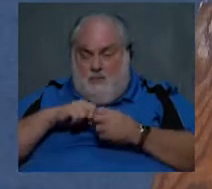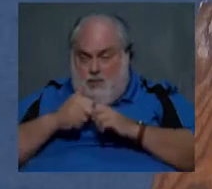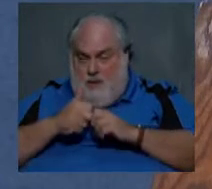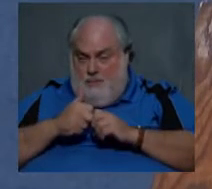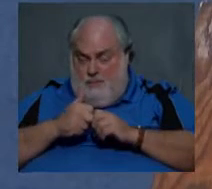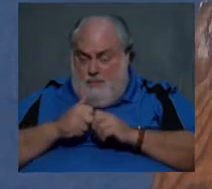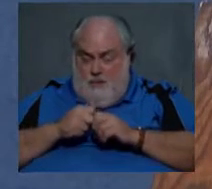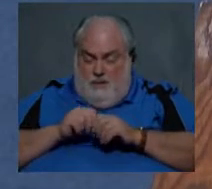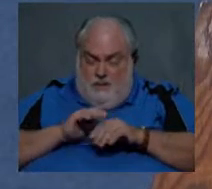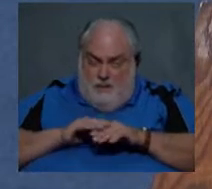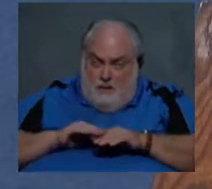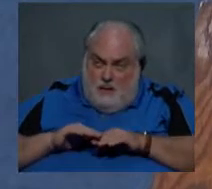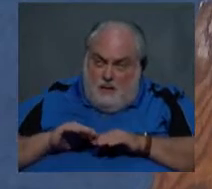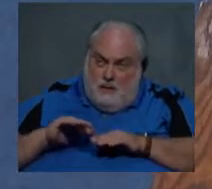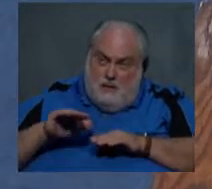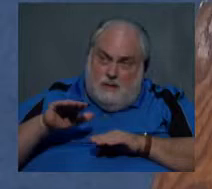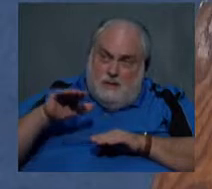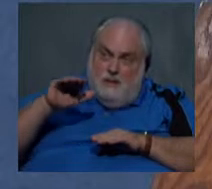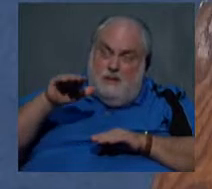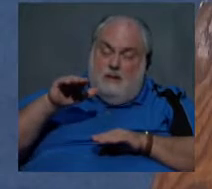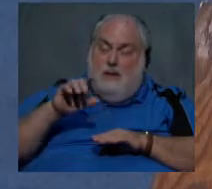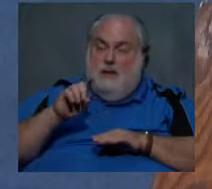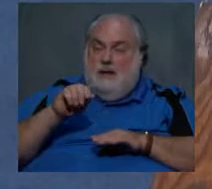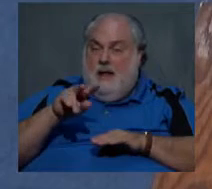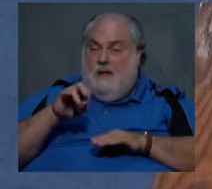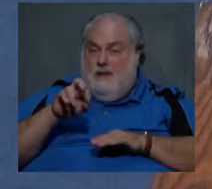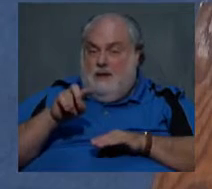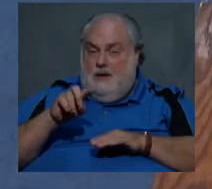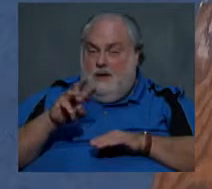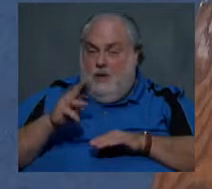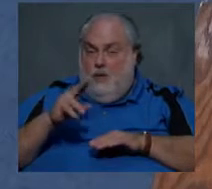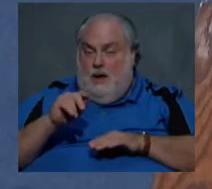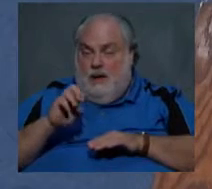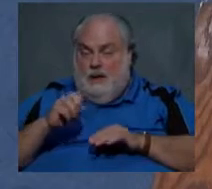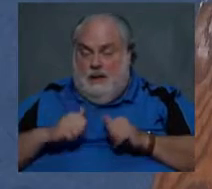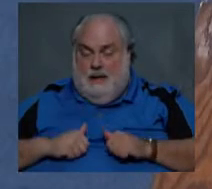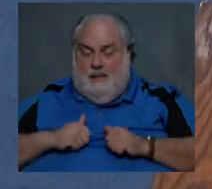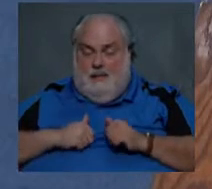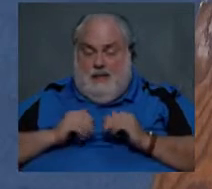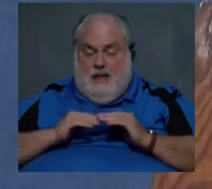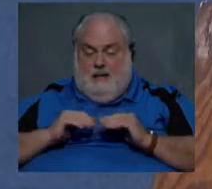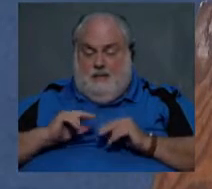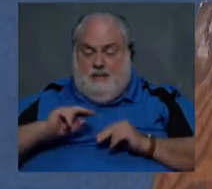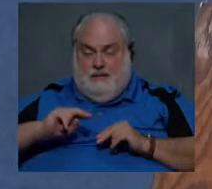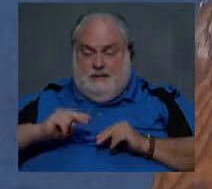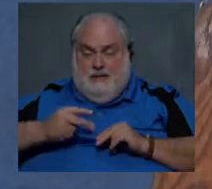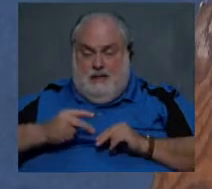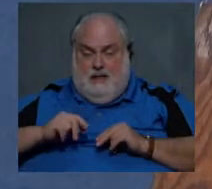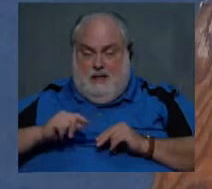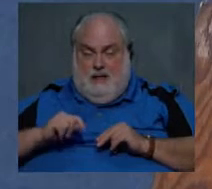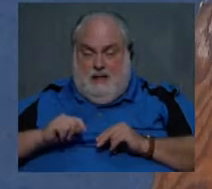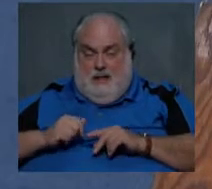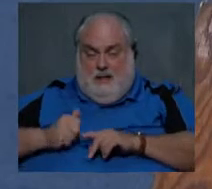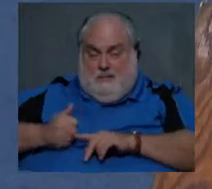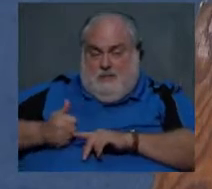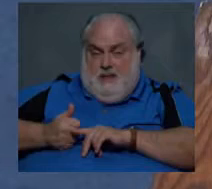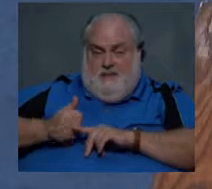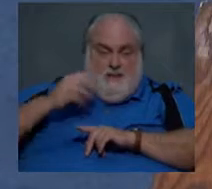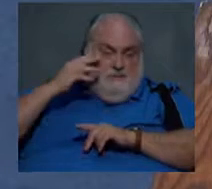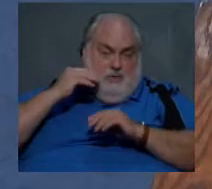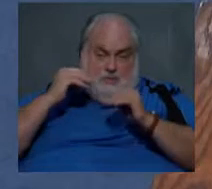on the hill. David White, who now lives in the house on Lot 2, is just recently built. He's not having any problems.